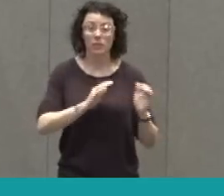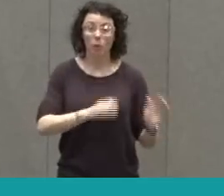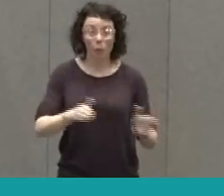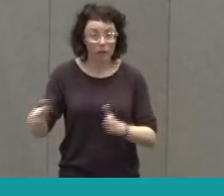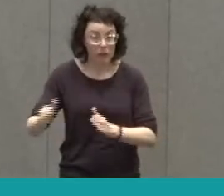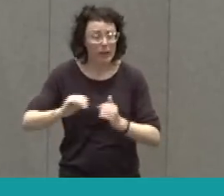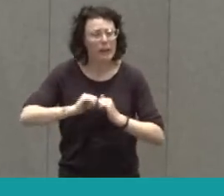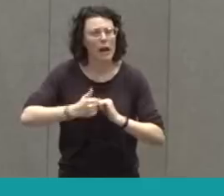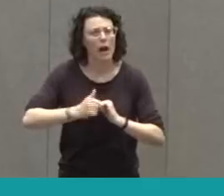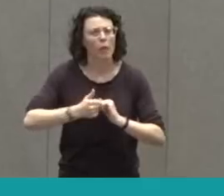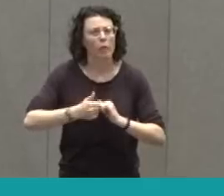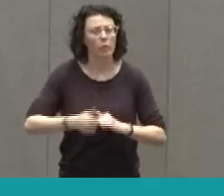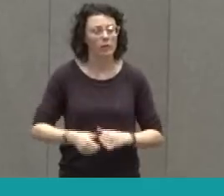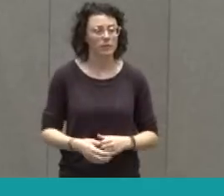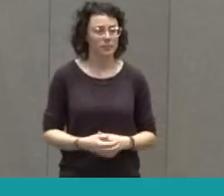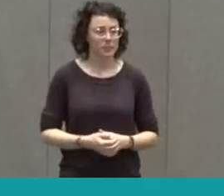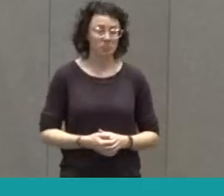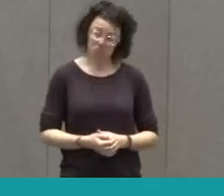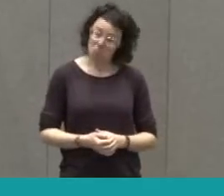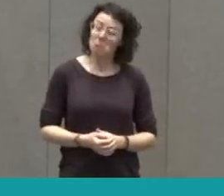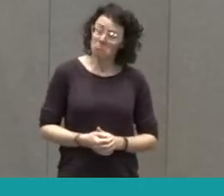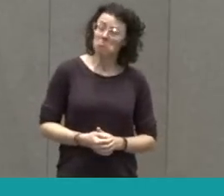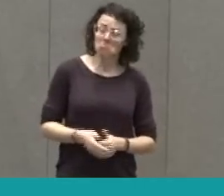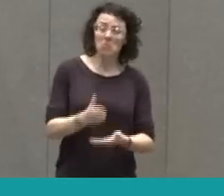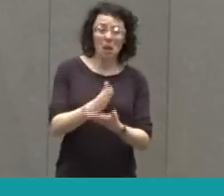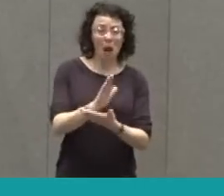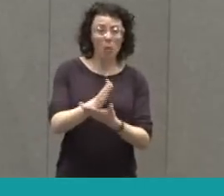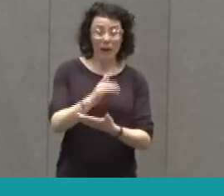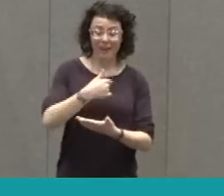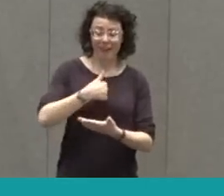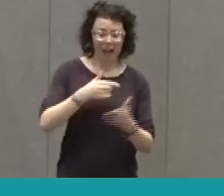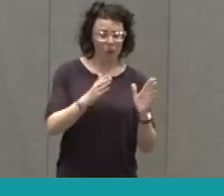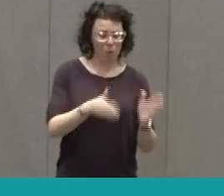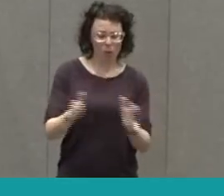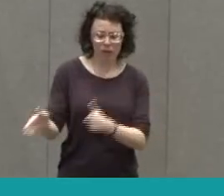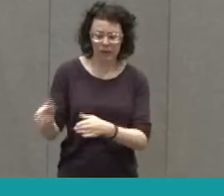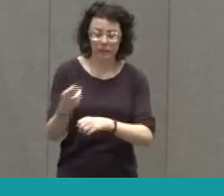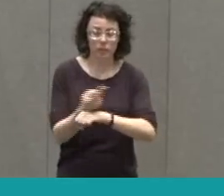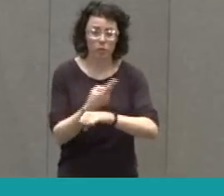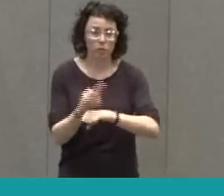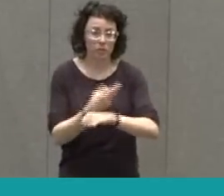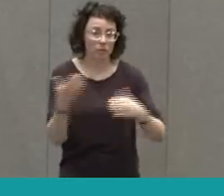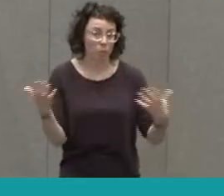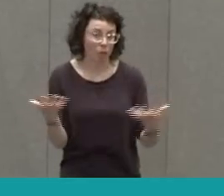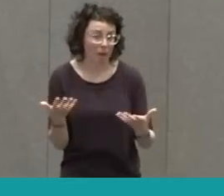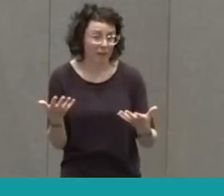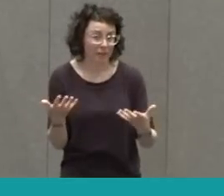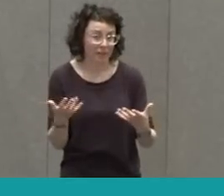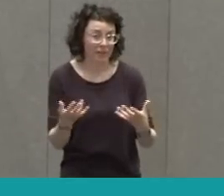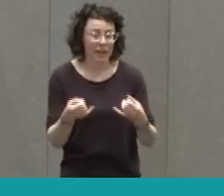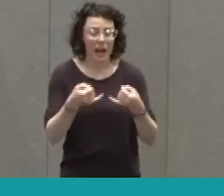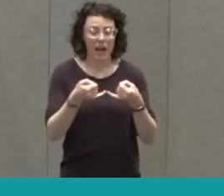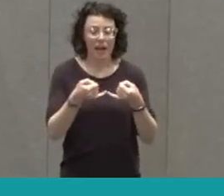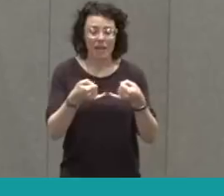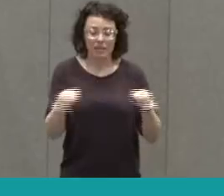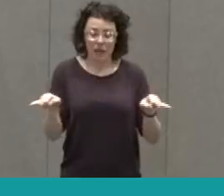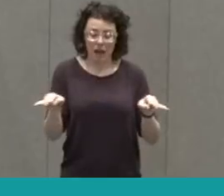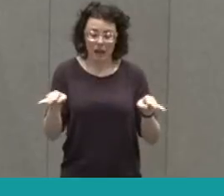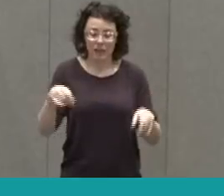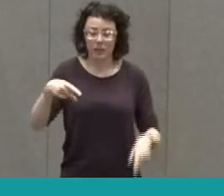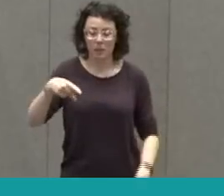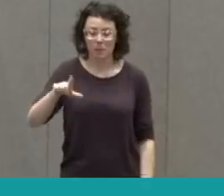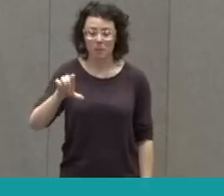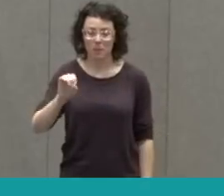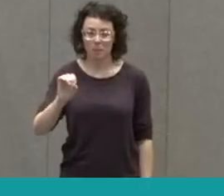All right, I'm going to organize them in what we call a line plot. And what a line plot